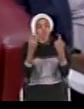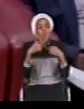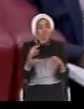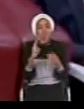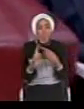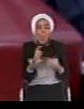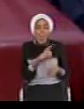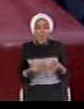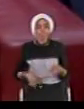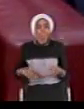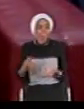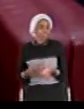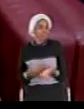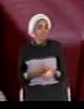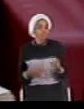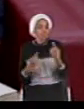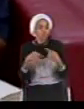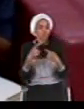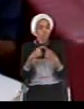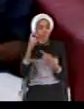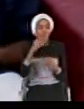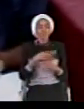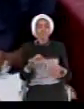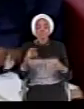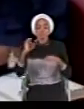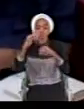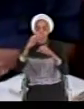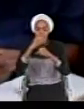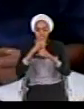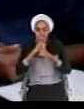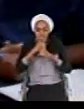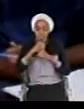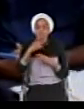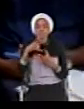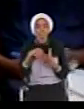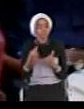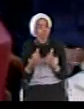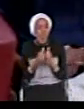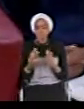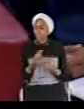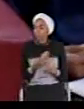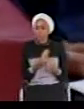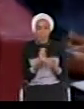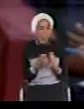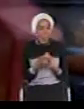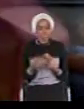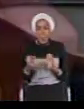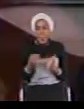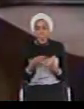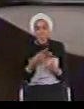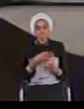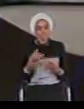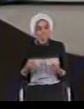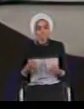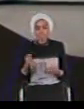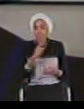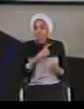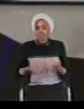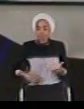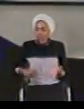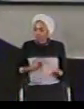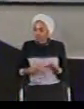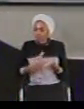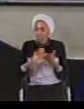you, and you receive it in toto without any change. And then the Lord forgives your